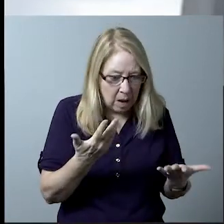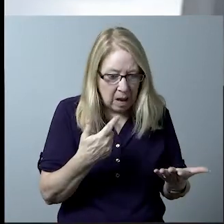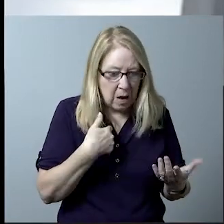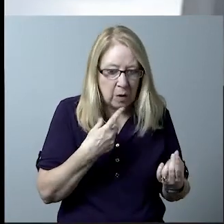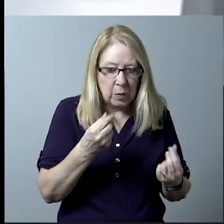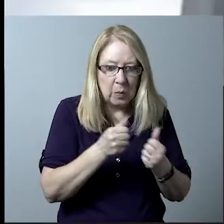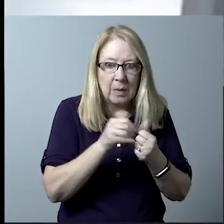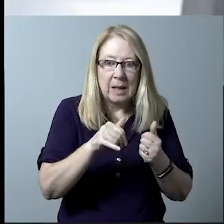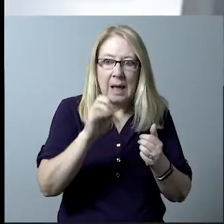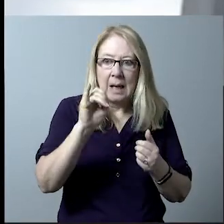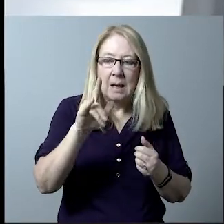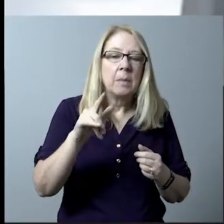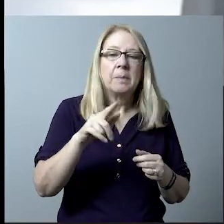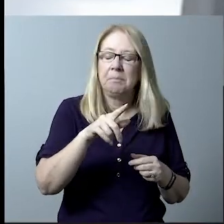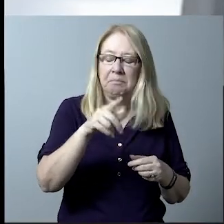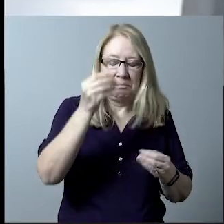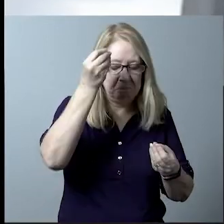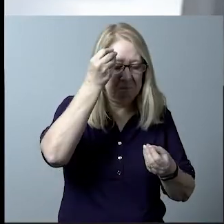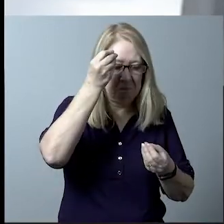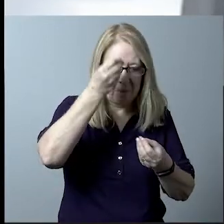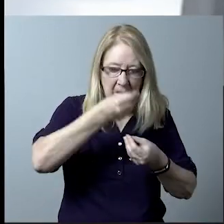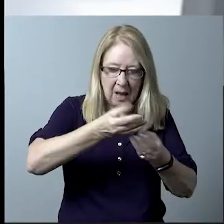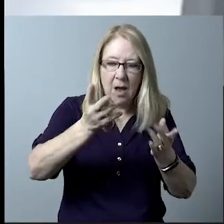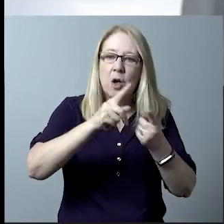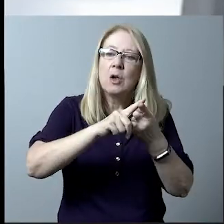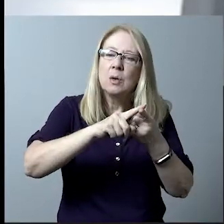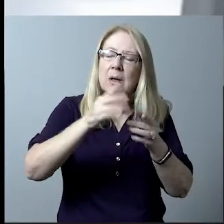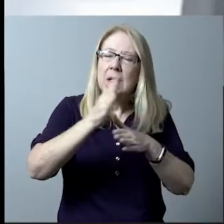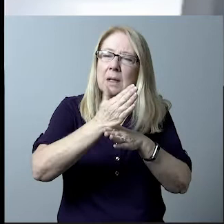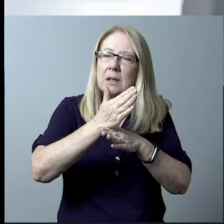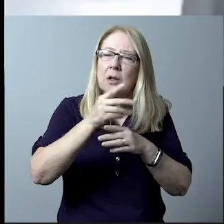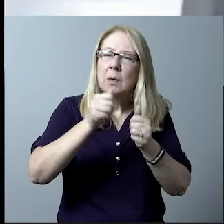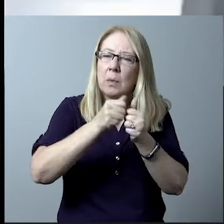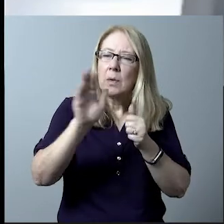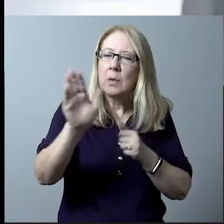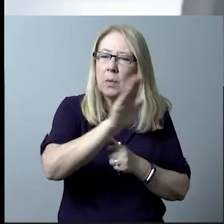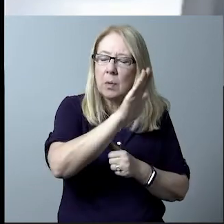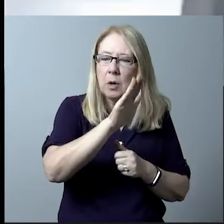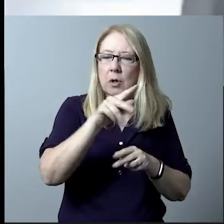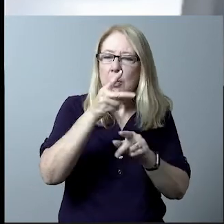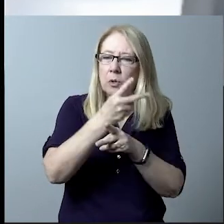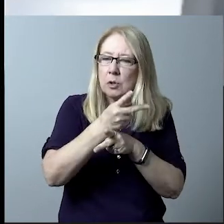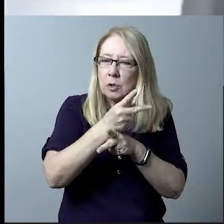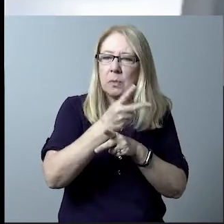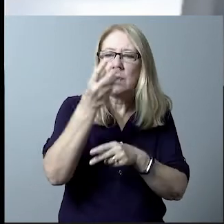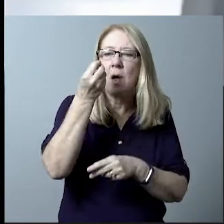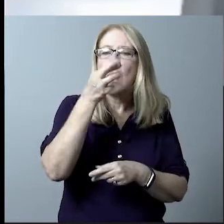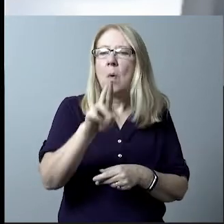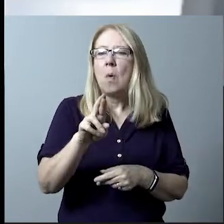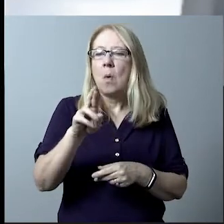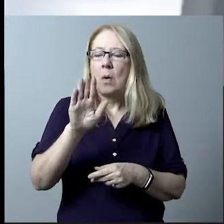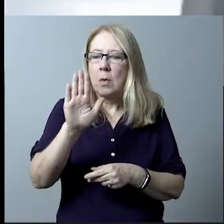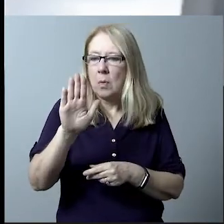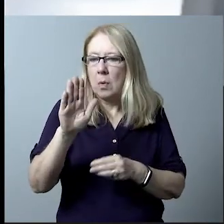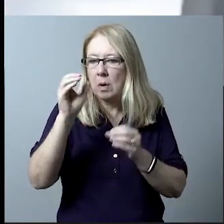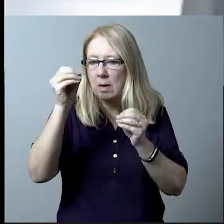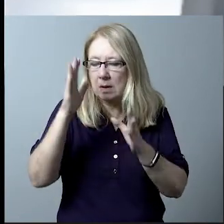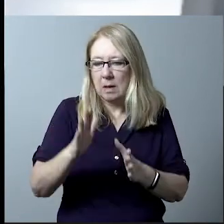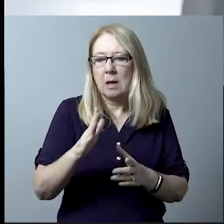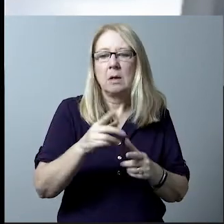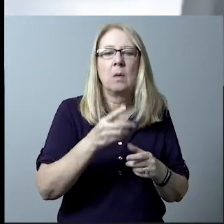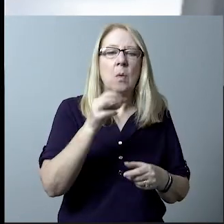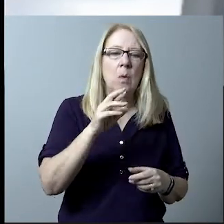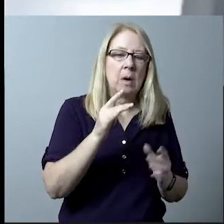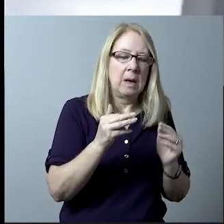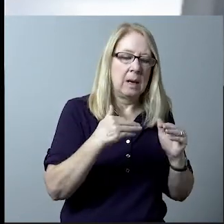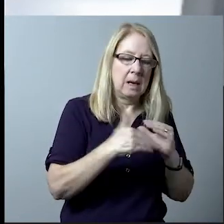then panicked about what do they do when they get that email. You can feel free to either explain that to your faculty member or your supervisor, or you can email